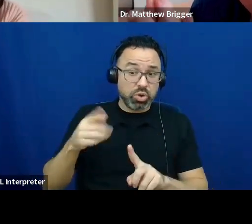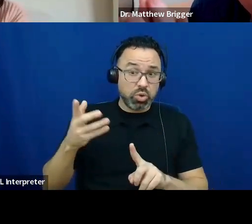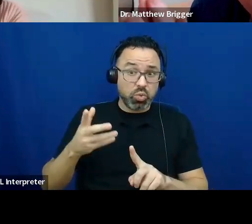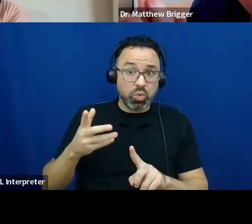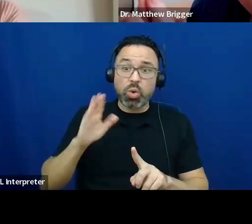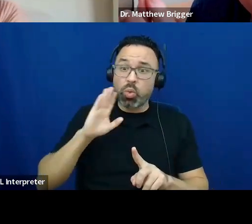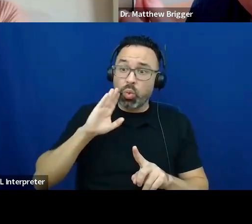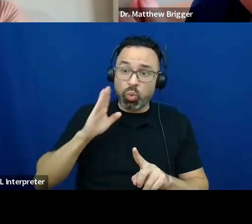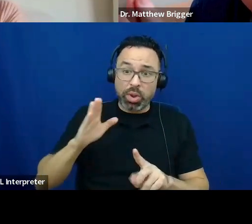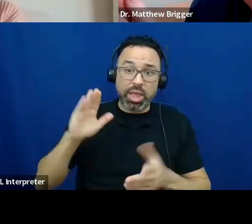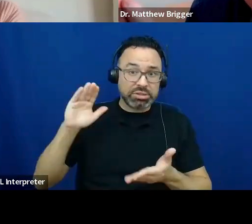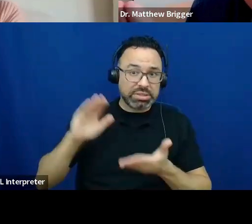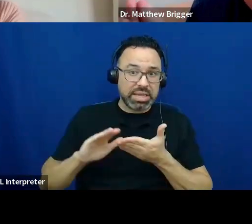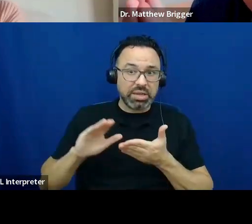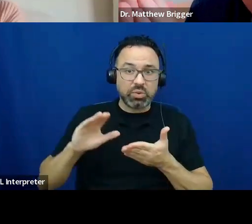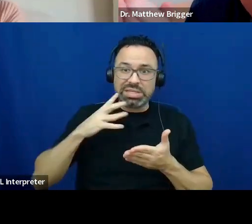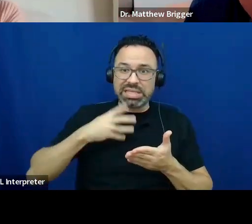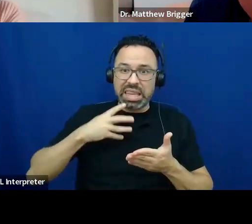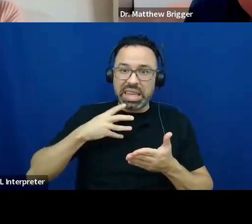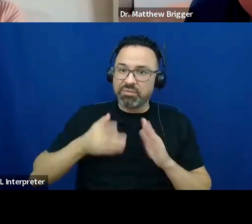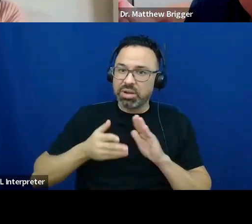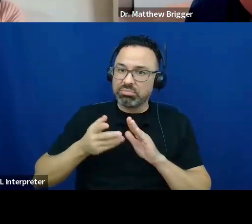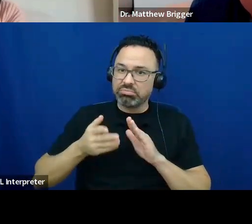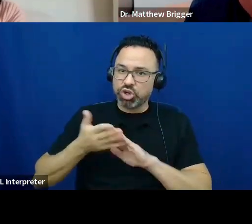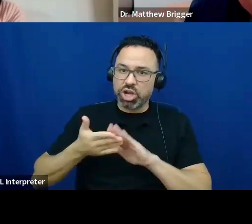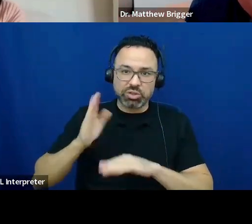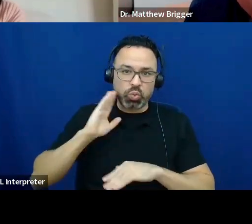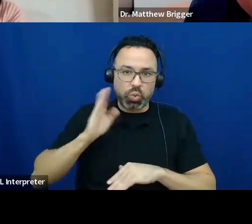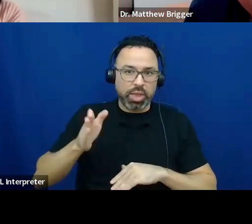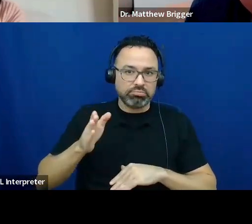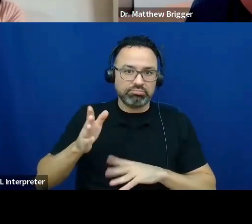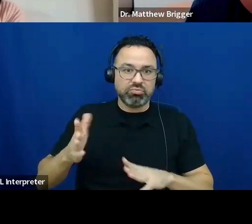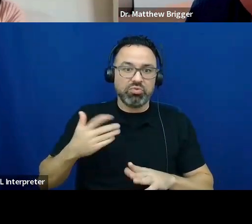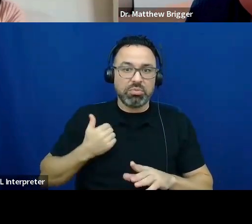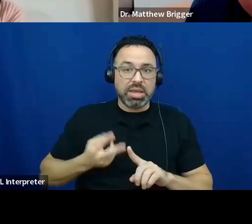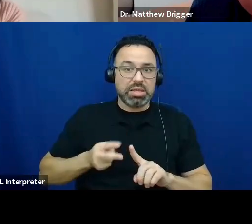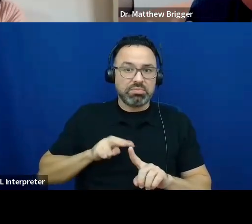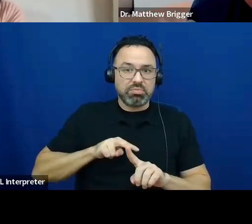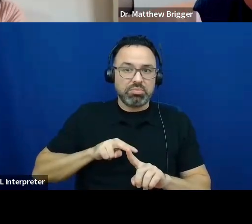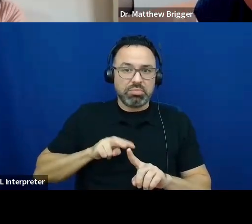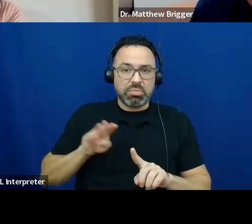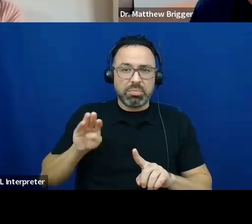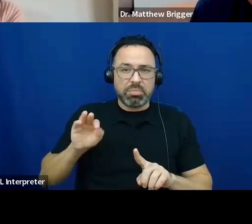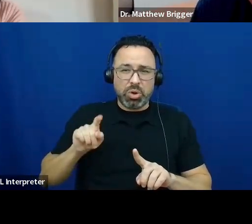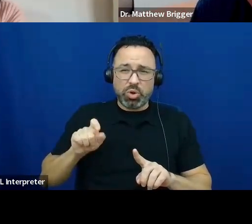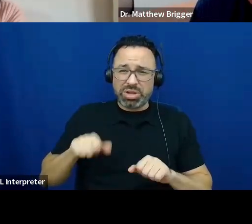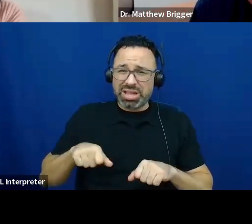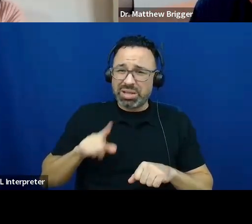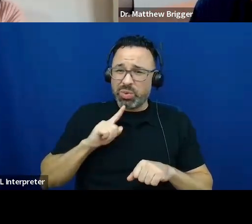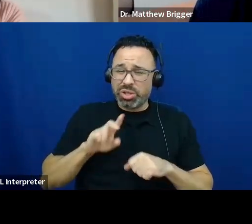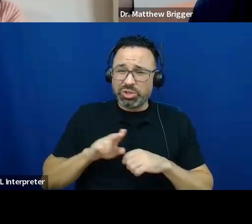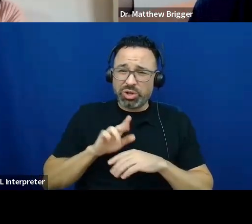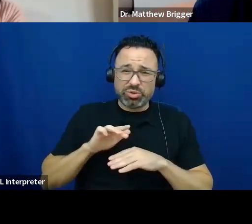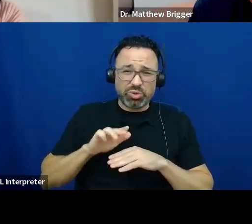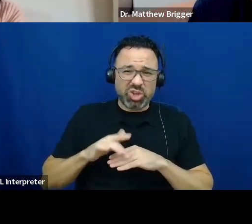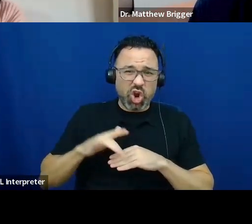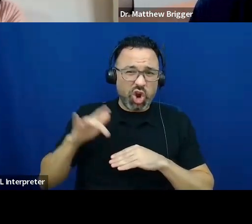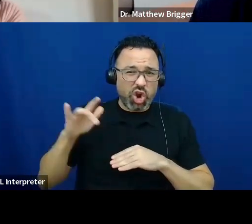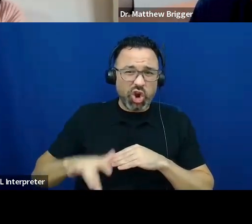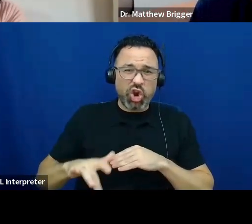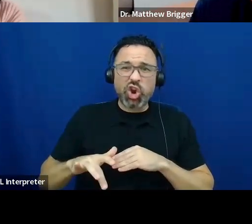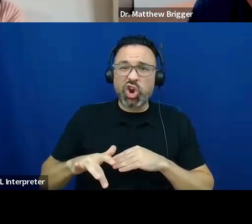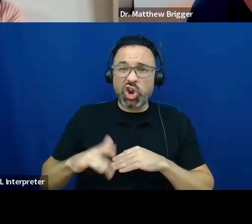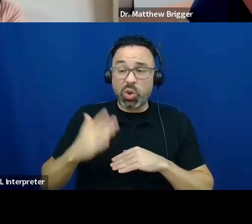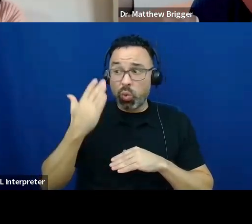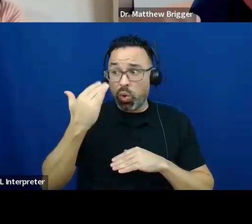the salivary production. So I think from my standpoint, Botox comes in fairly early in our algorithm because we're